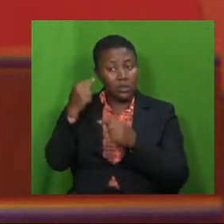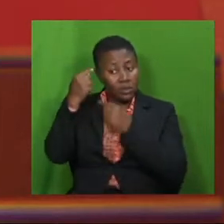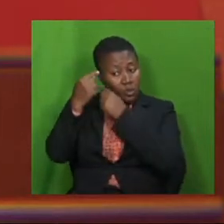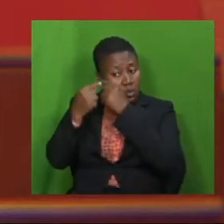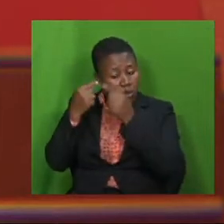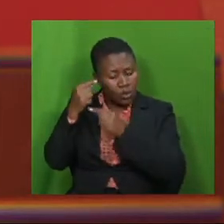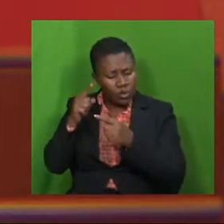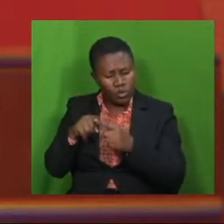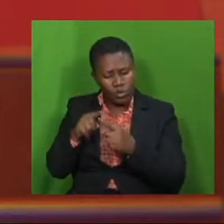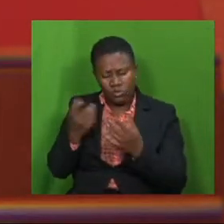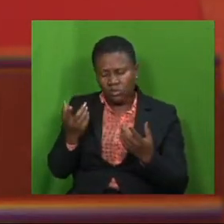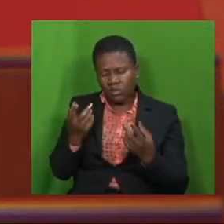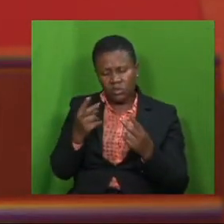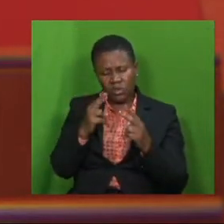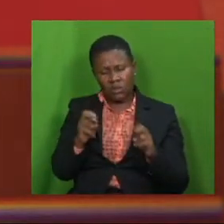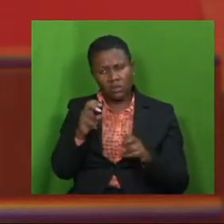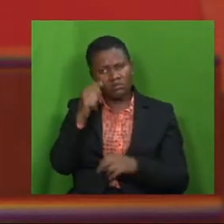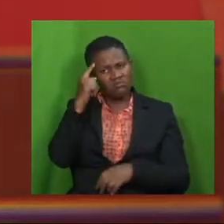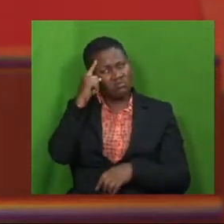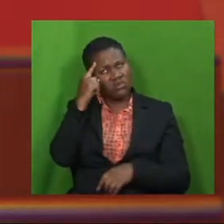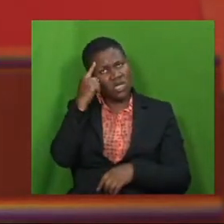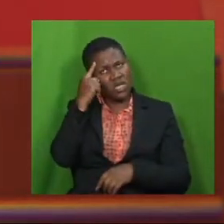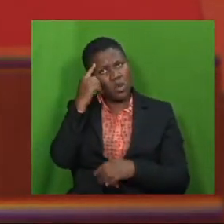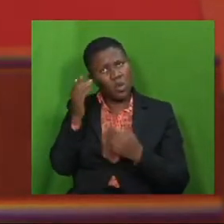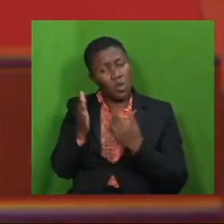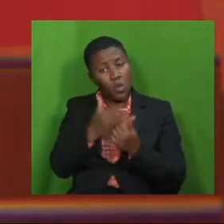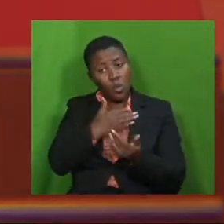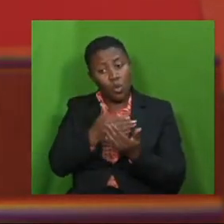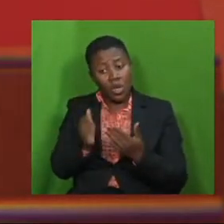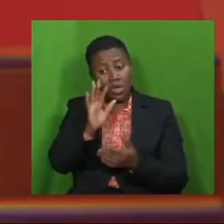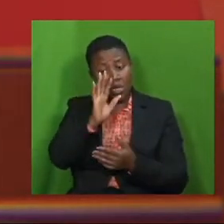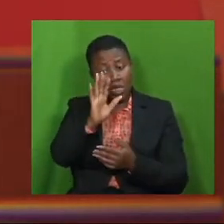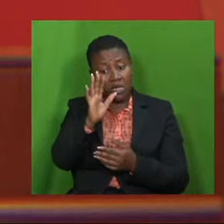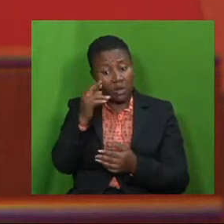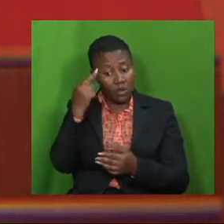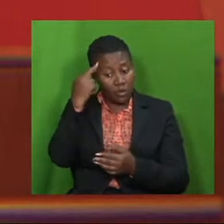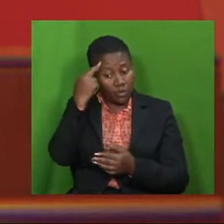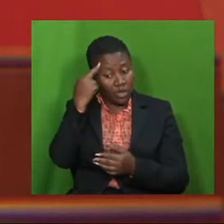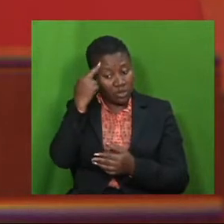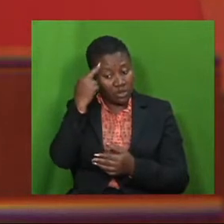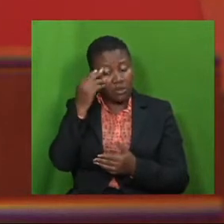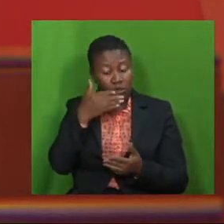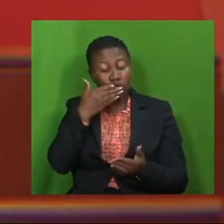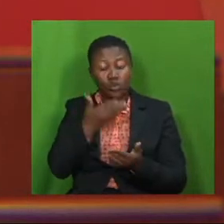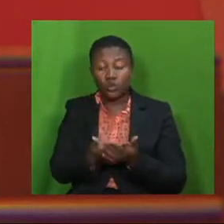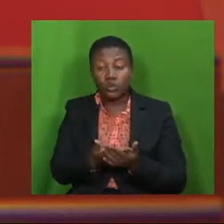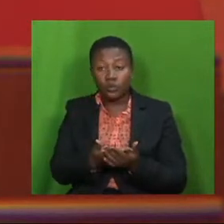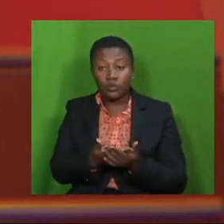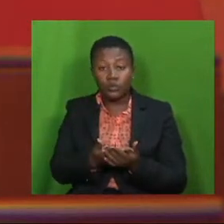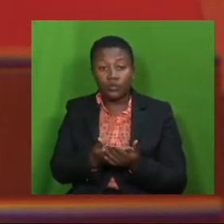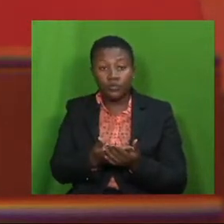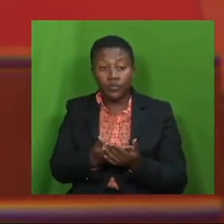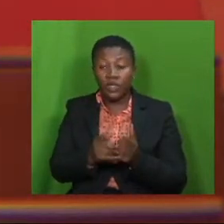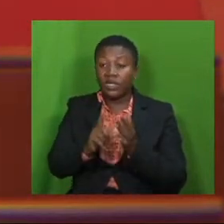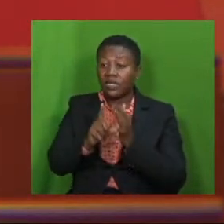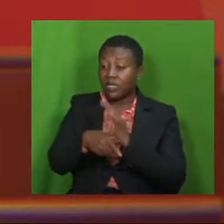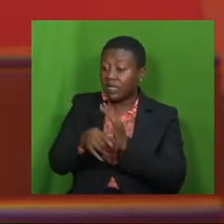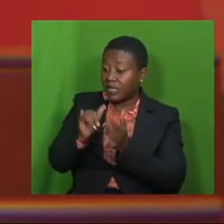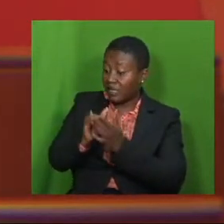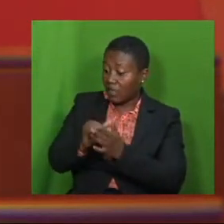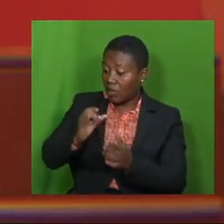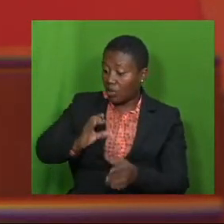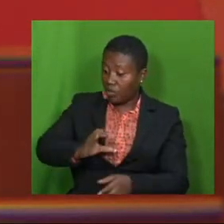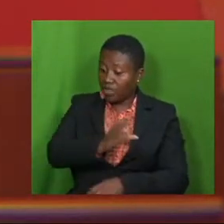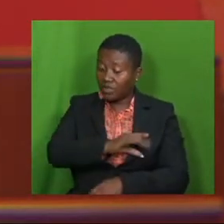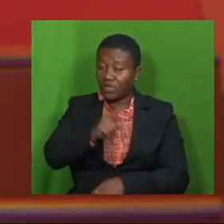whether the explanation is reasonable. The Committee of Privileges, after